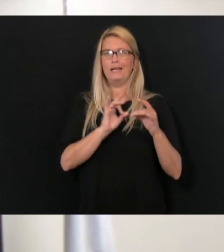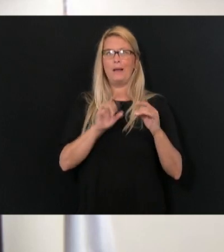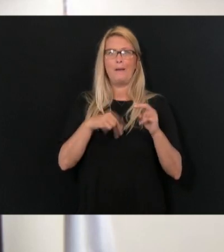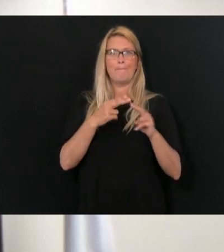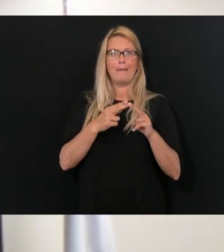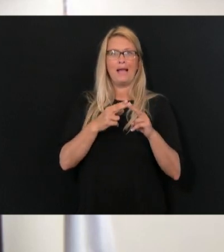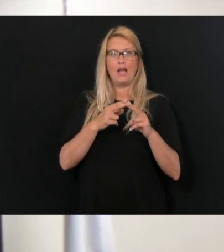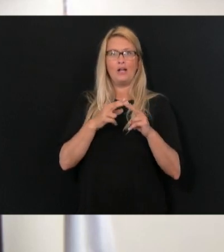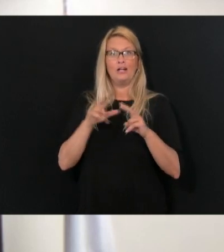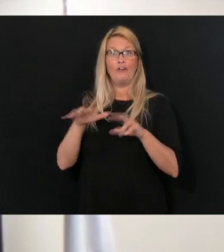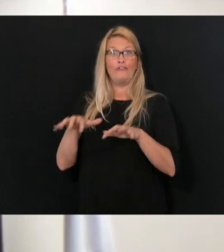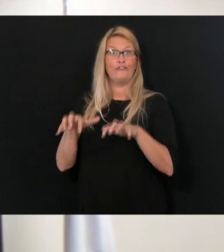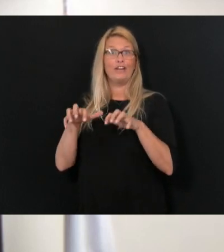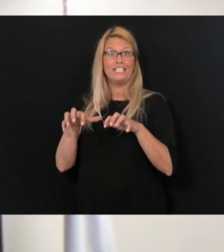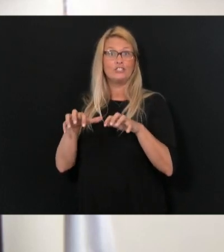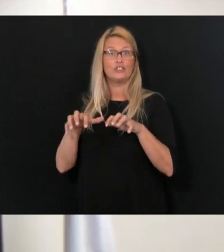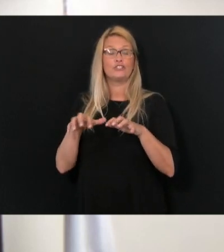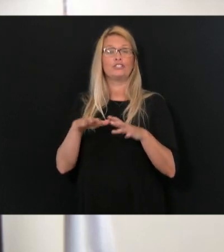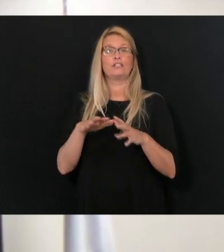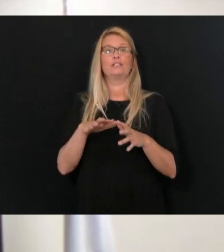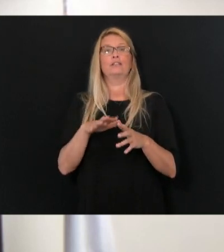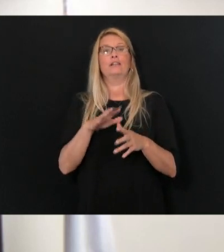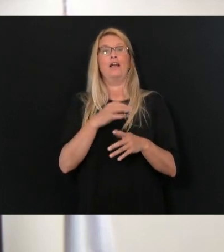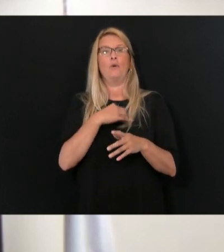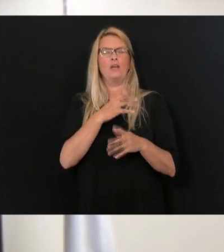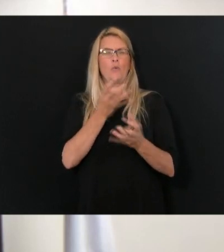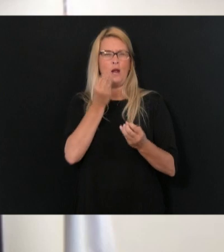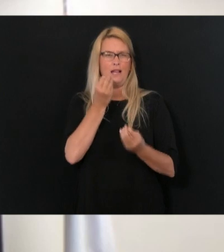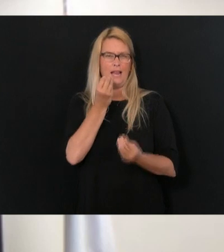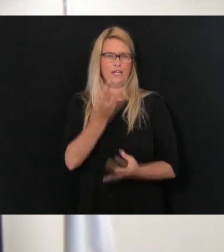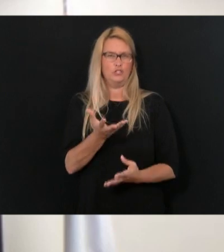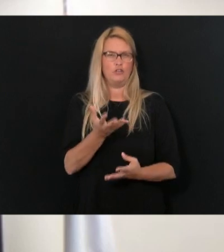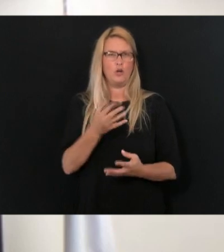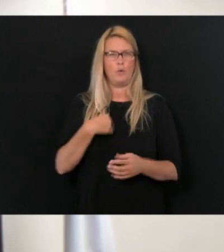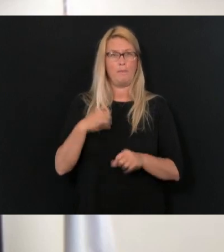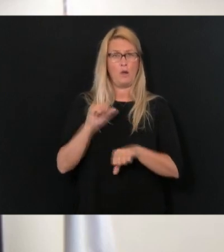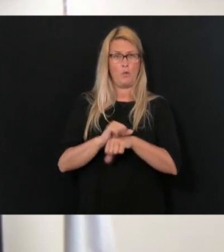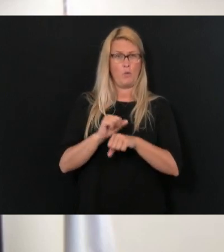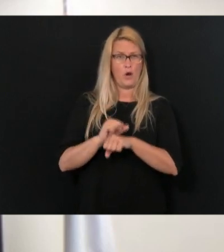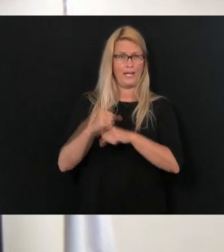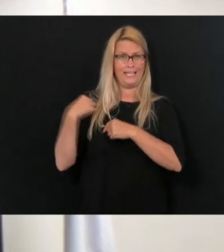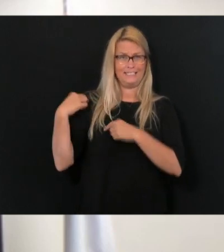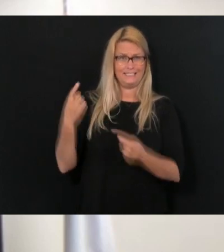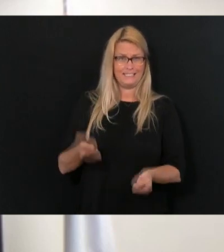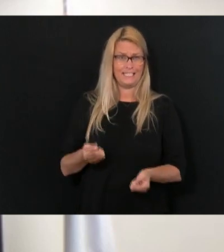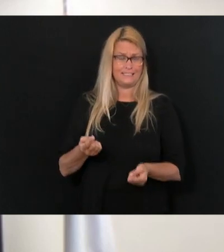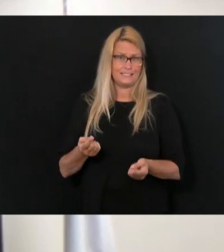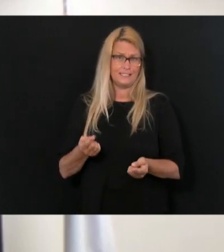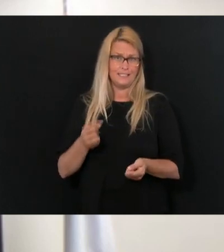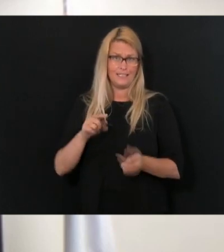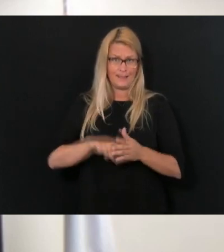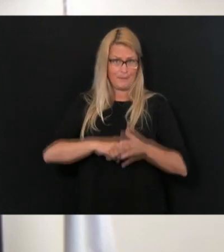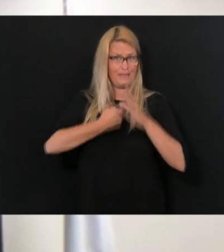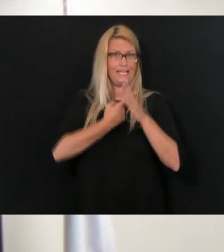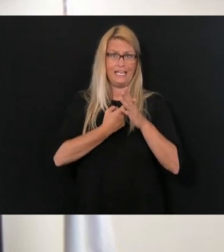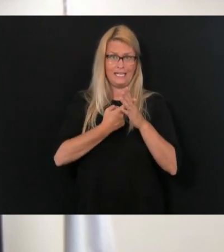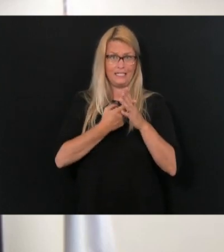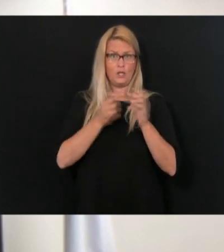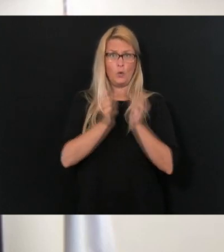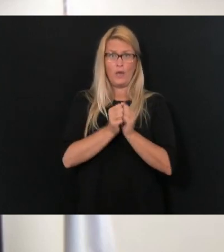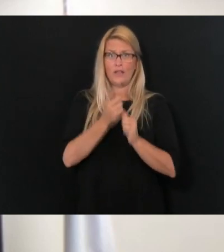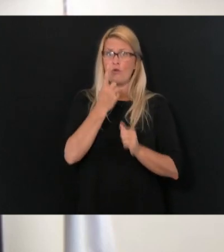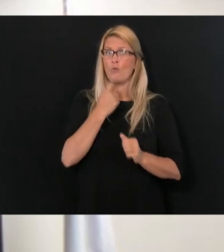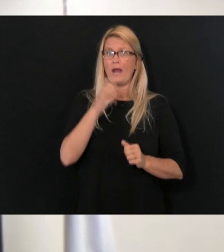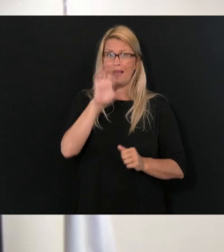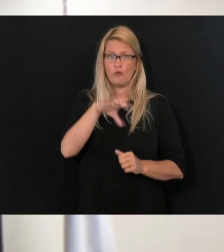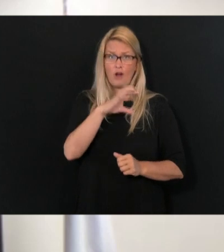freezers. Also want to let folks know that we have been working since the beginning of this pandemic with the Red Cross here